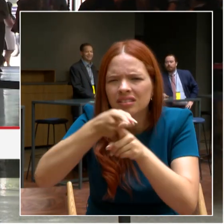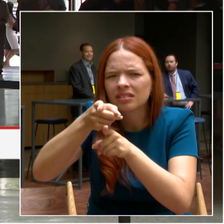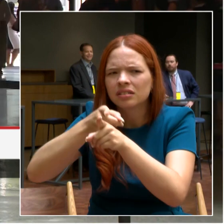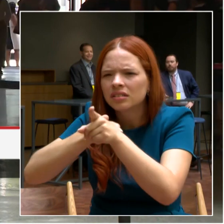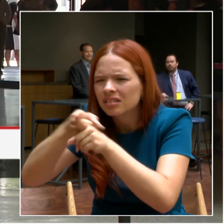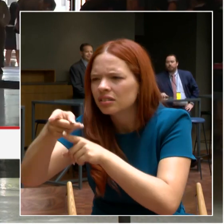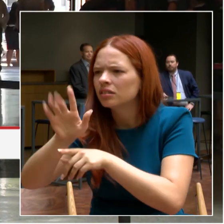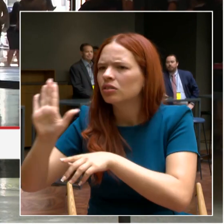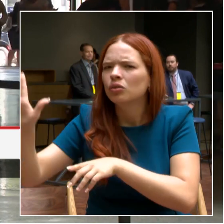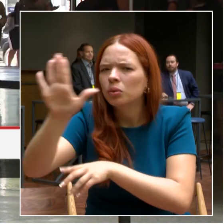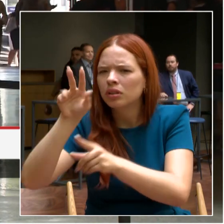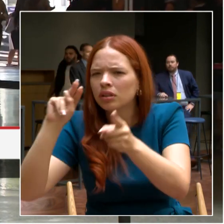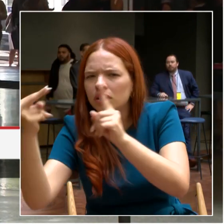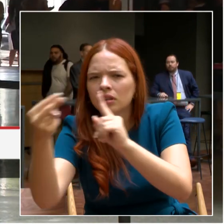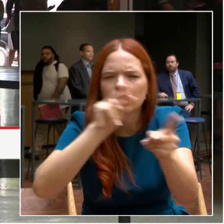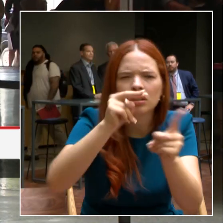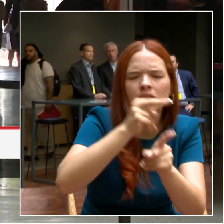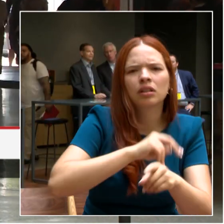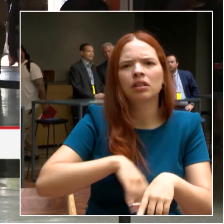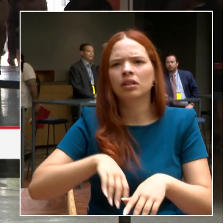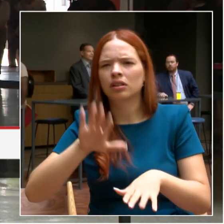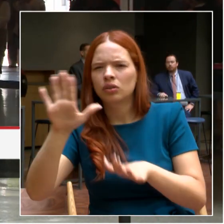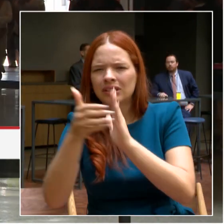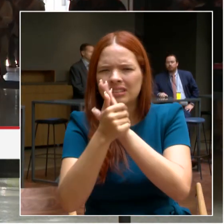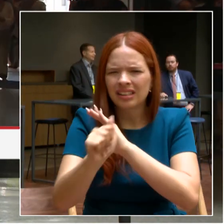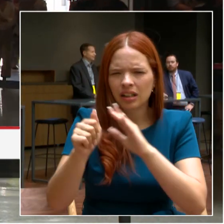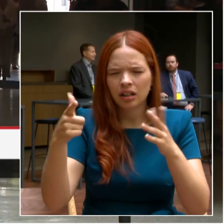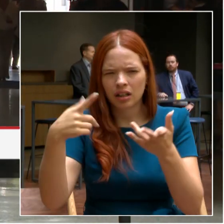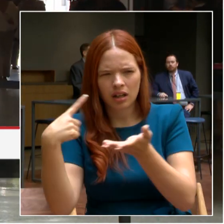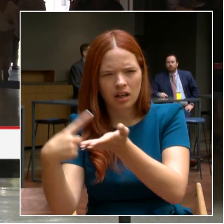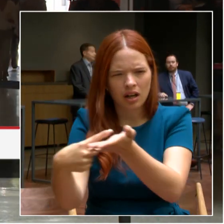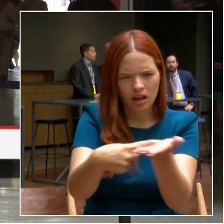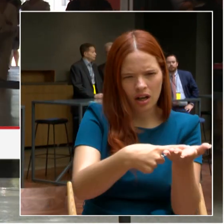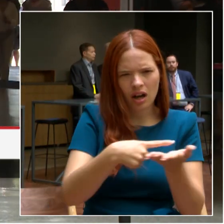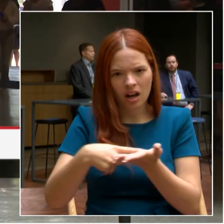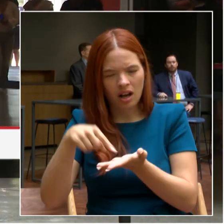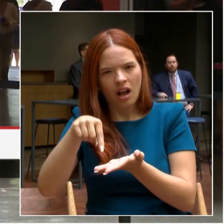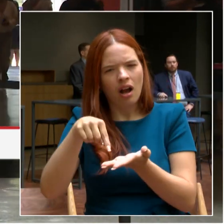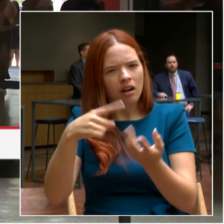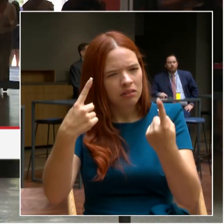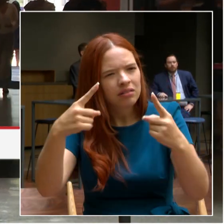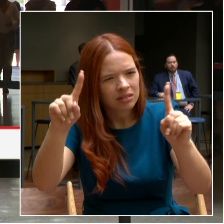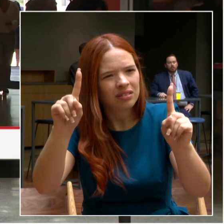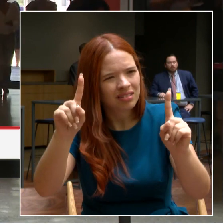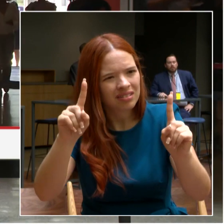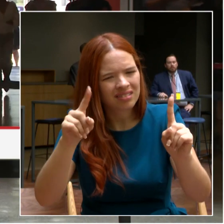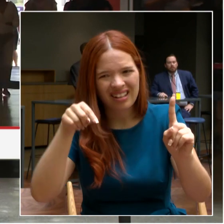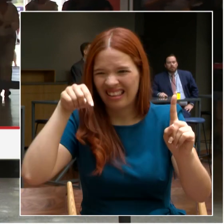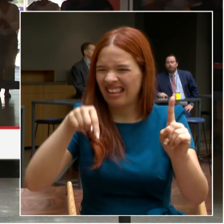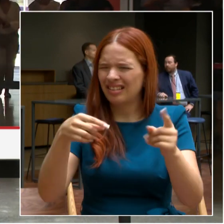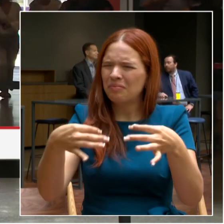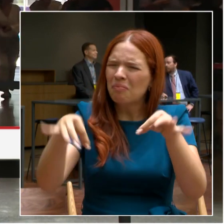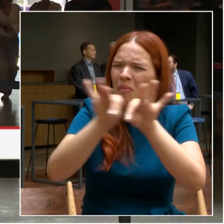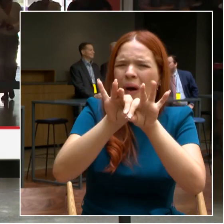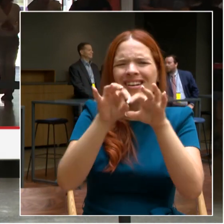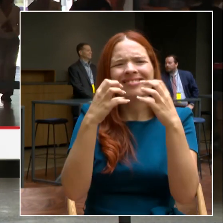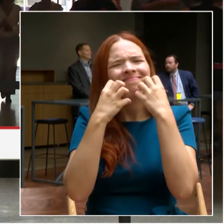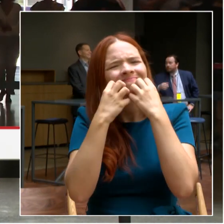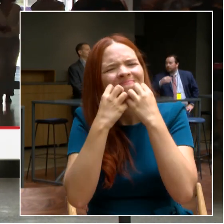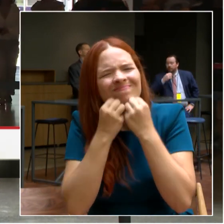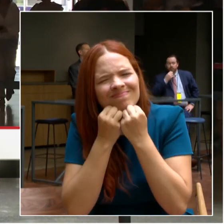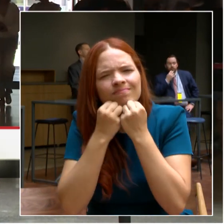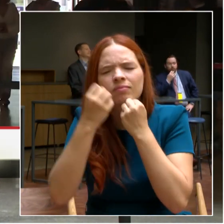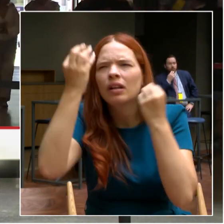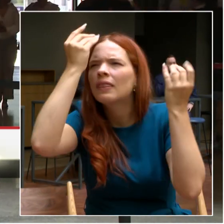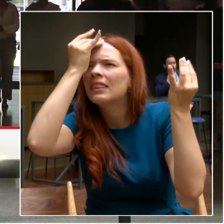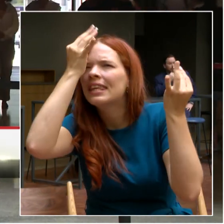sure happens in this space is to know that this is a space for big ideas. We value your thinking. We want to know what it is